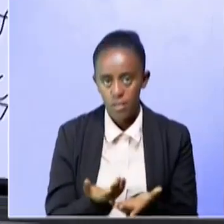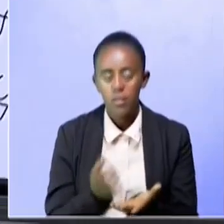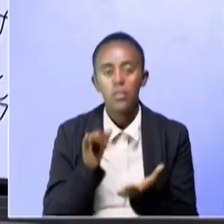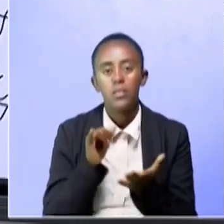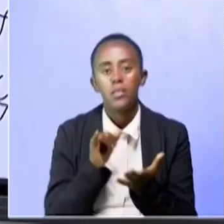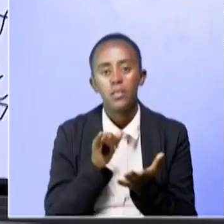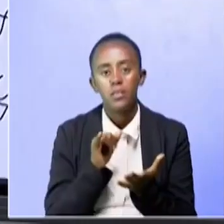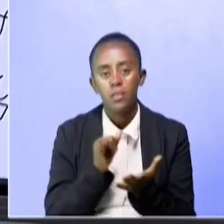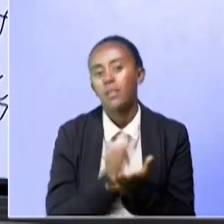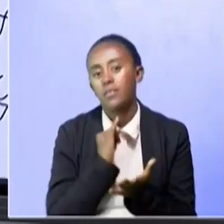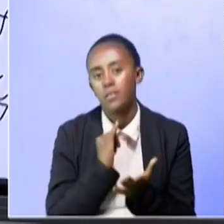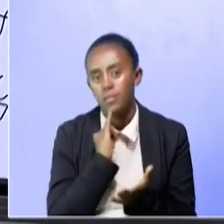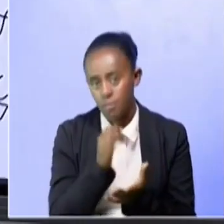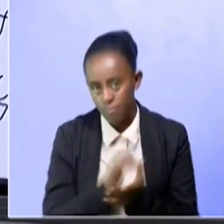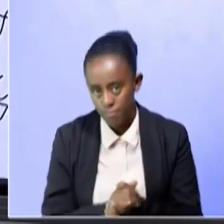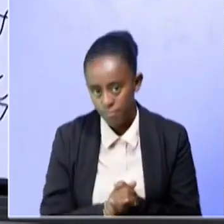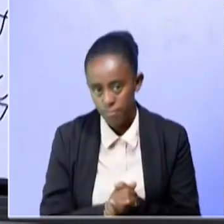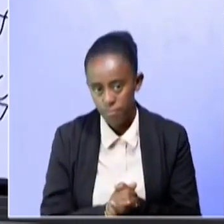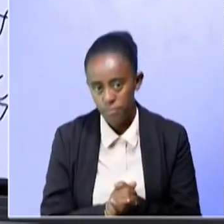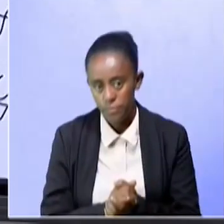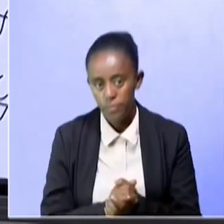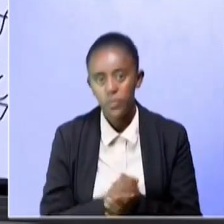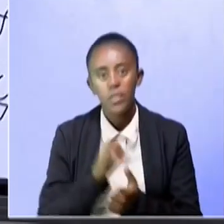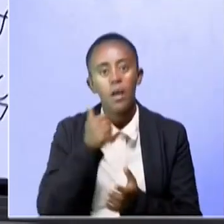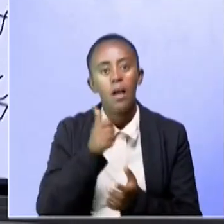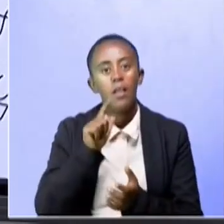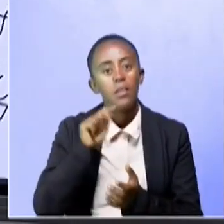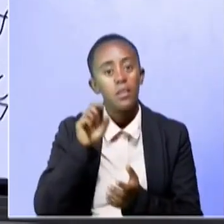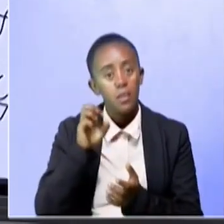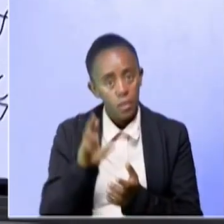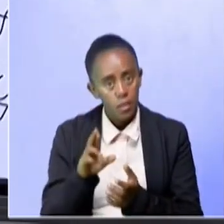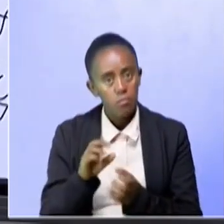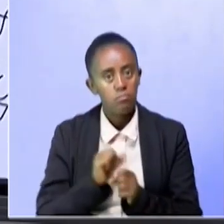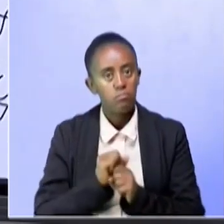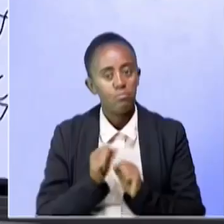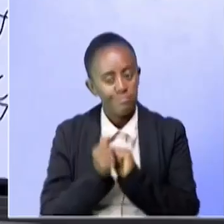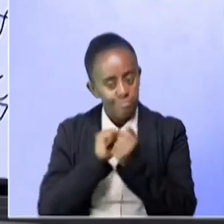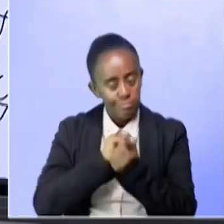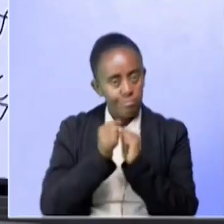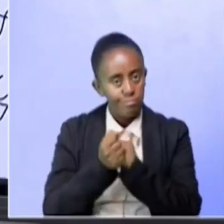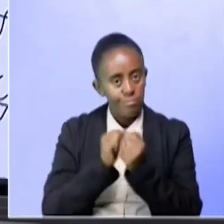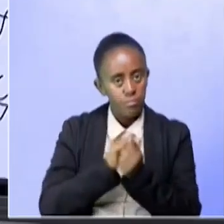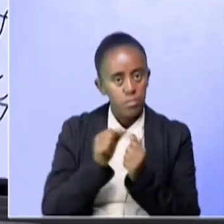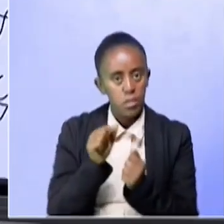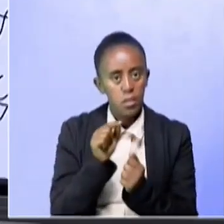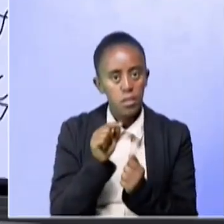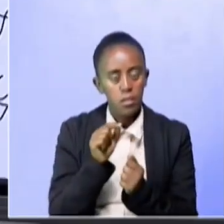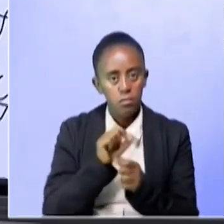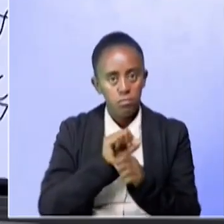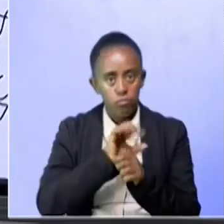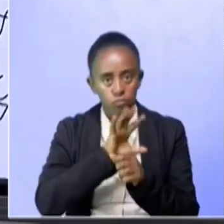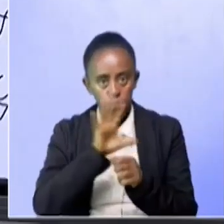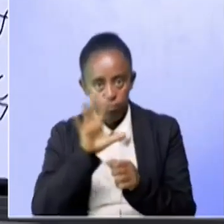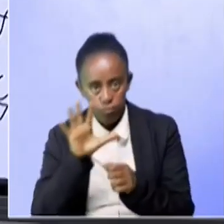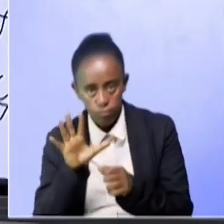it. Alter, right? You can alter the brightness of your computer. Alter being active,